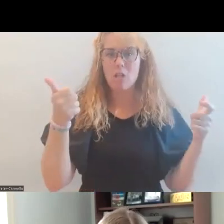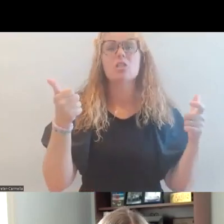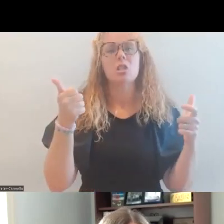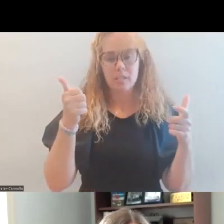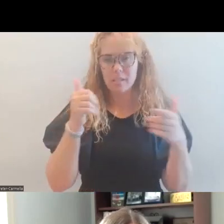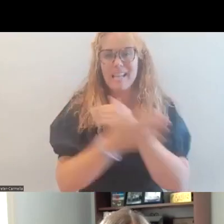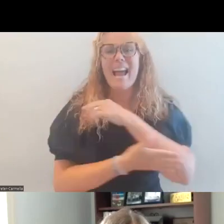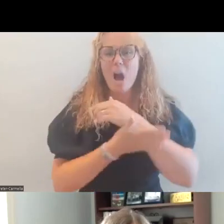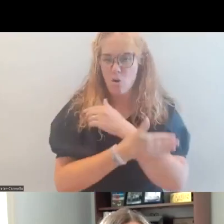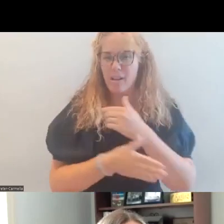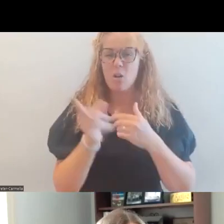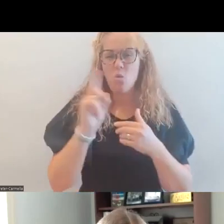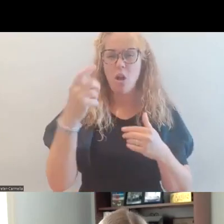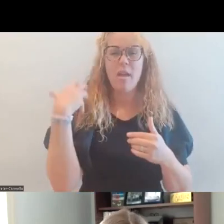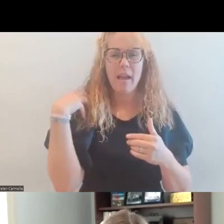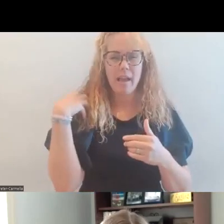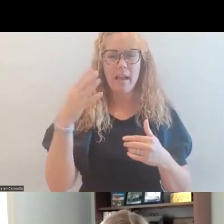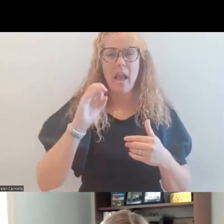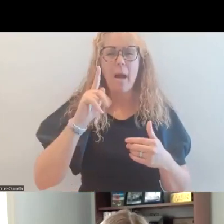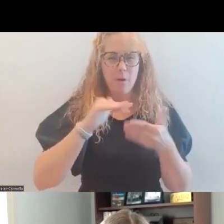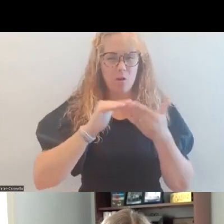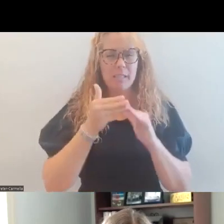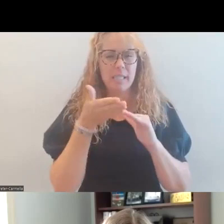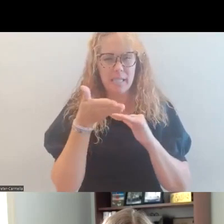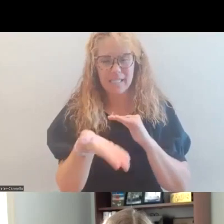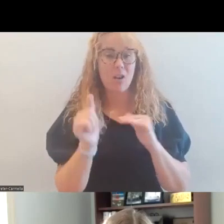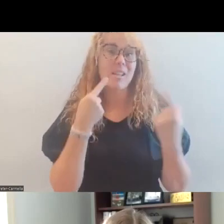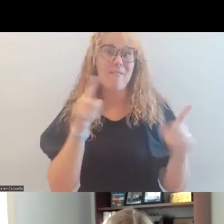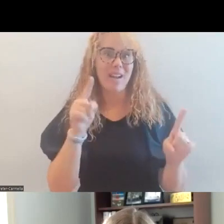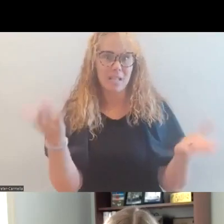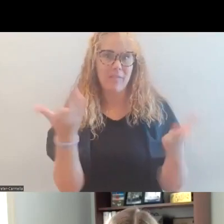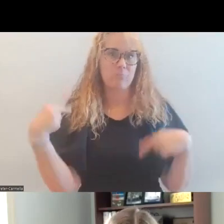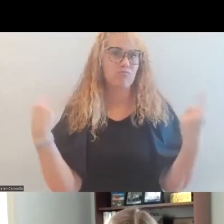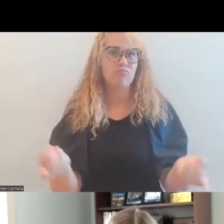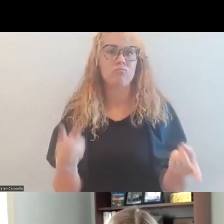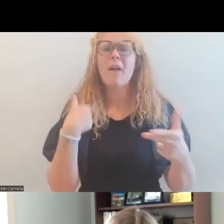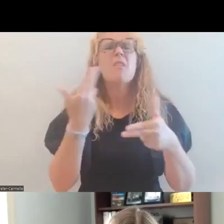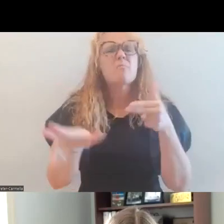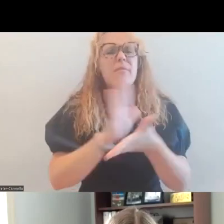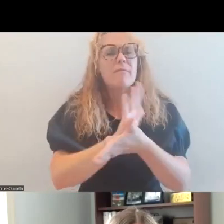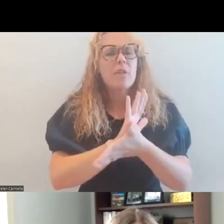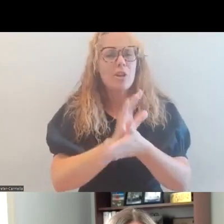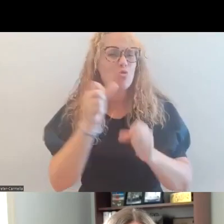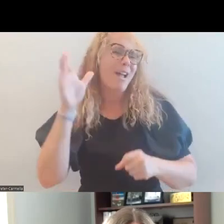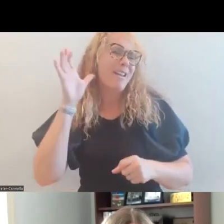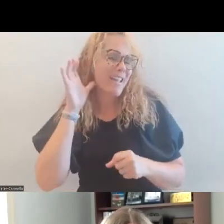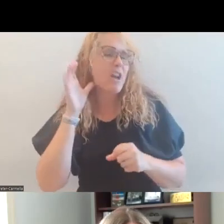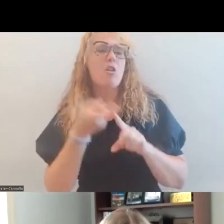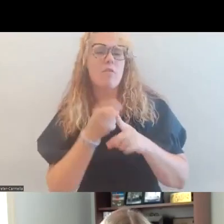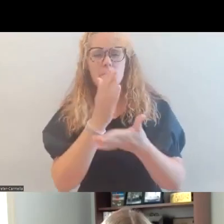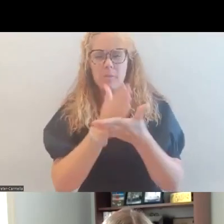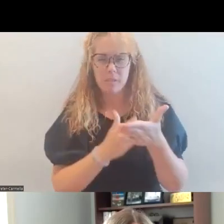Jackson, and found it to be very effective here. We have a brief video where you can hear from some of our